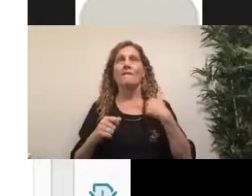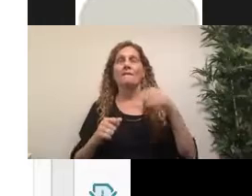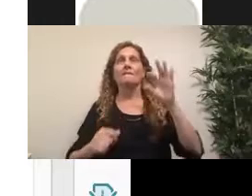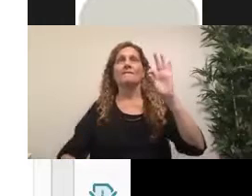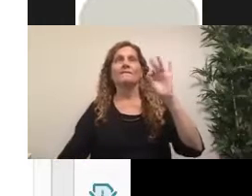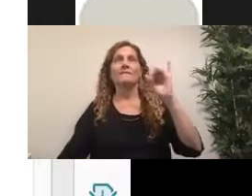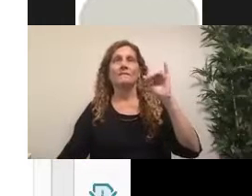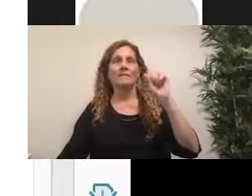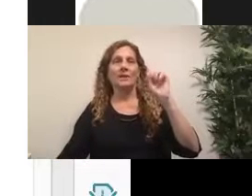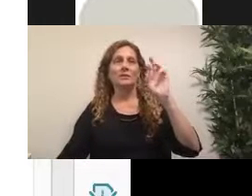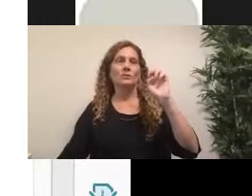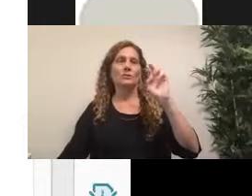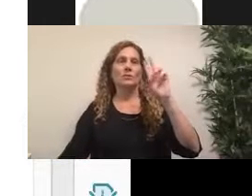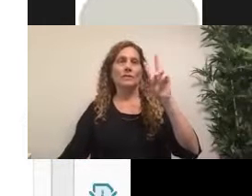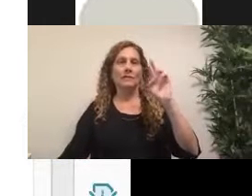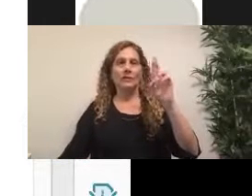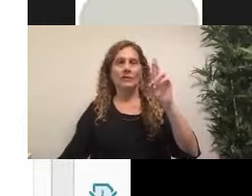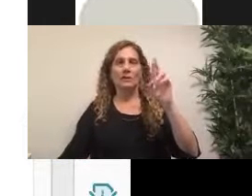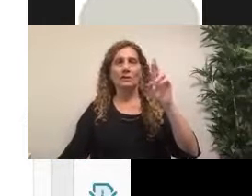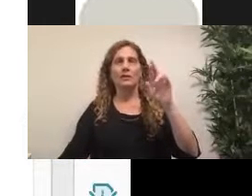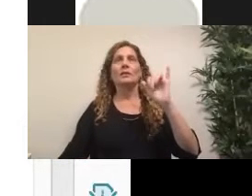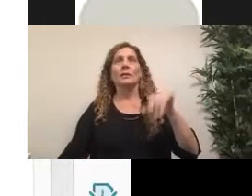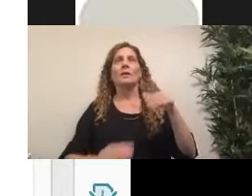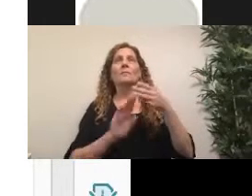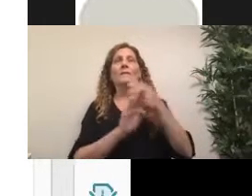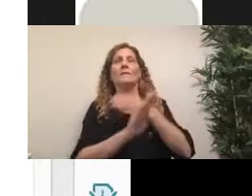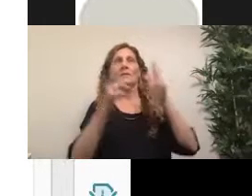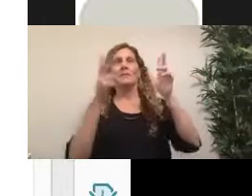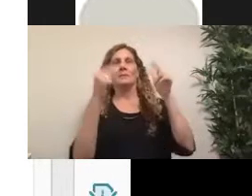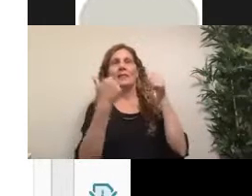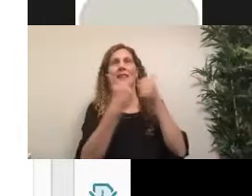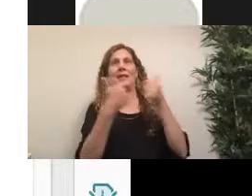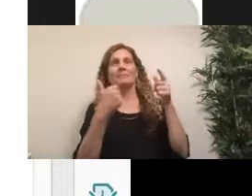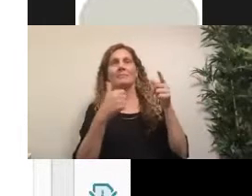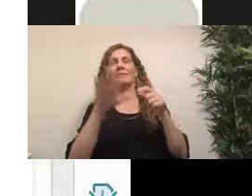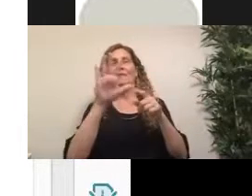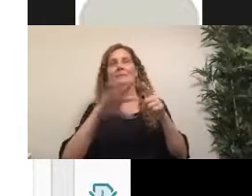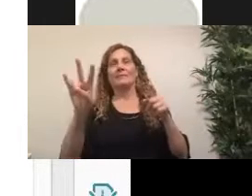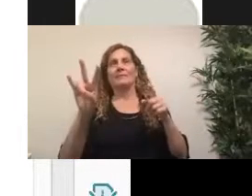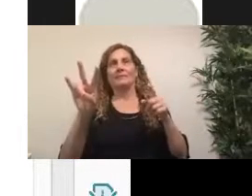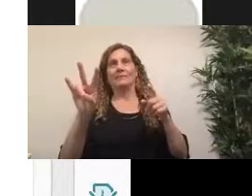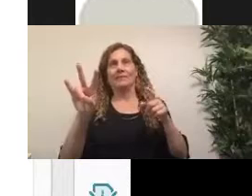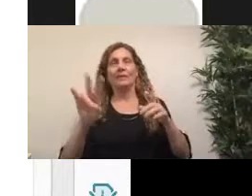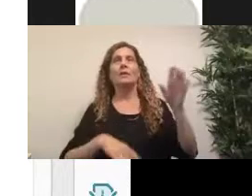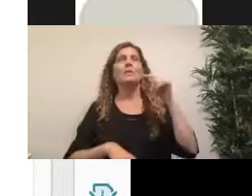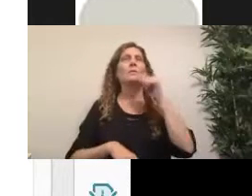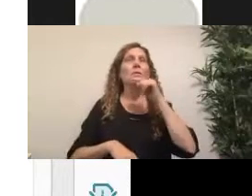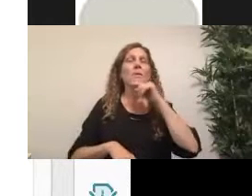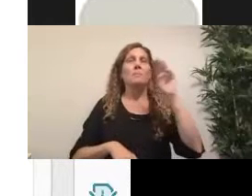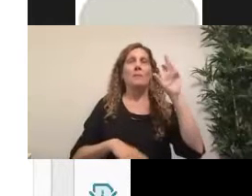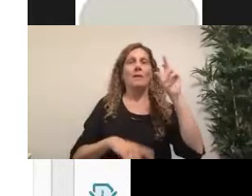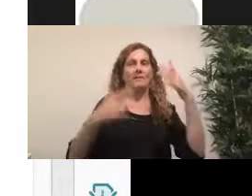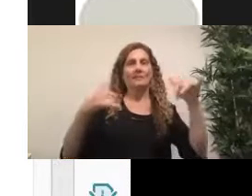7 p.m. The Bucks have generously donated another pair of playoff tickets for that night's game, so everyone who gets their vaccine will be entered into a raffle to